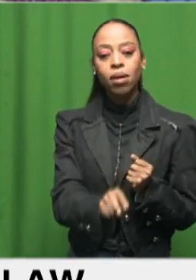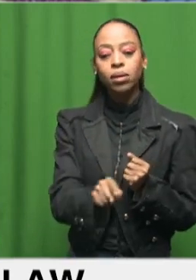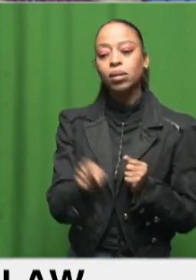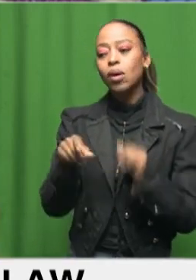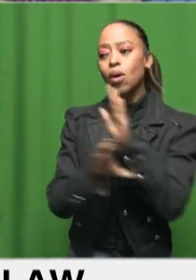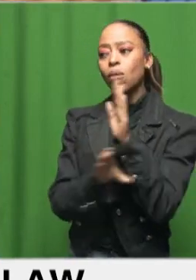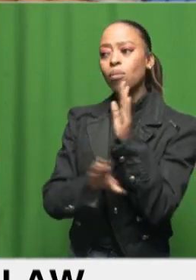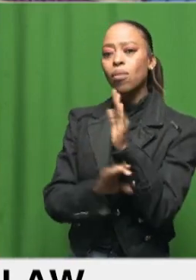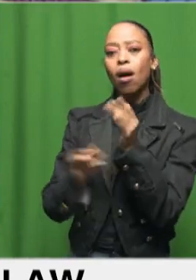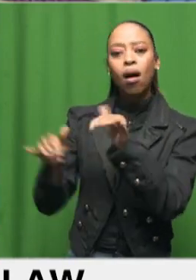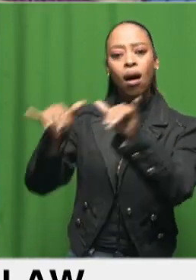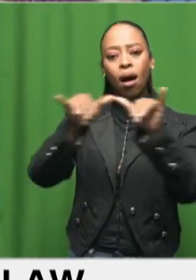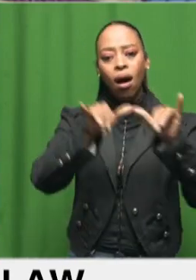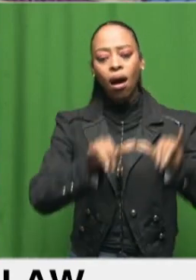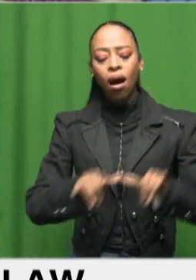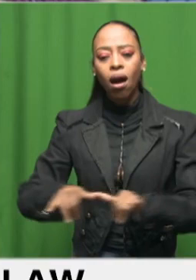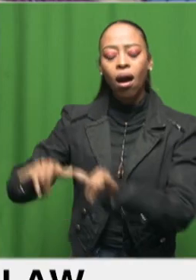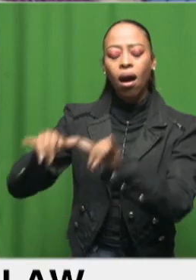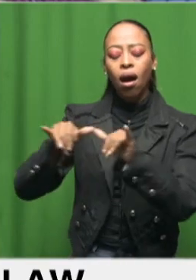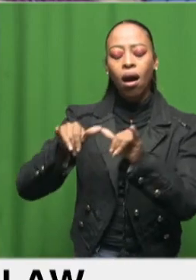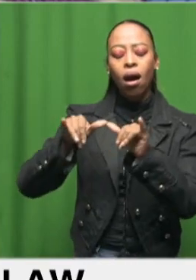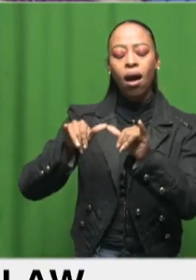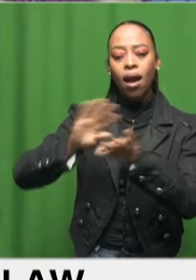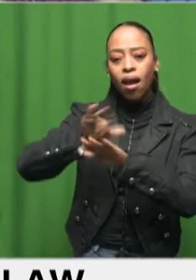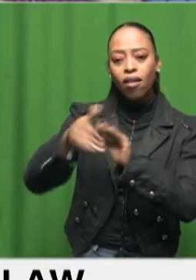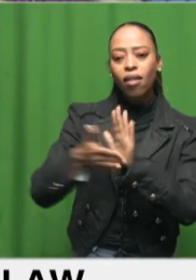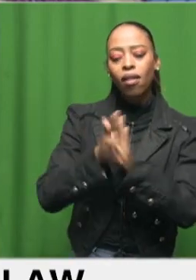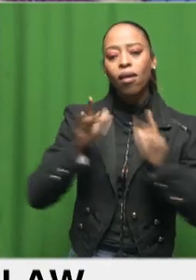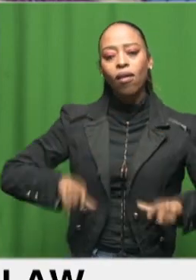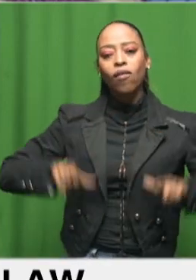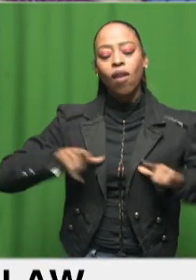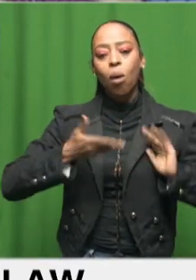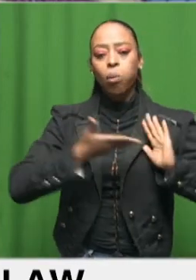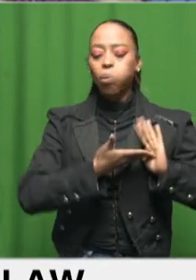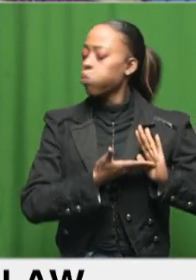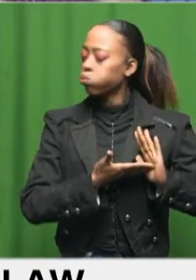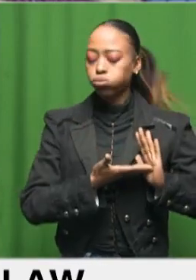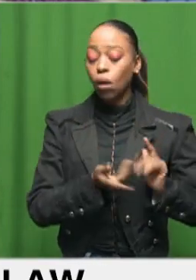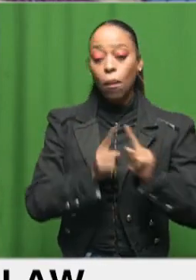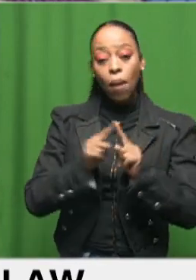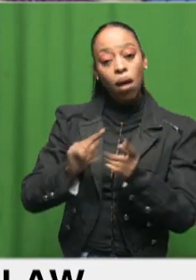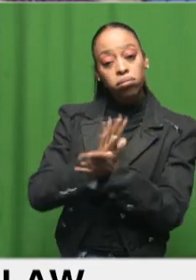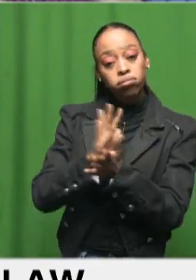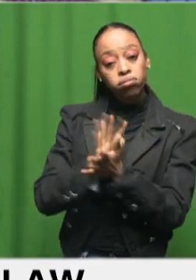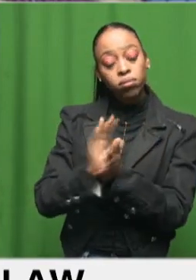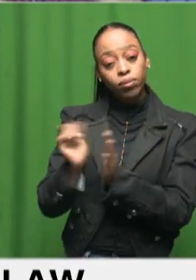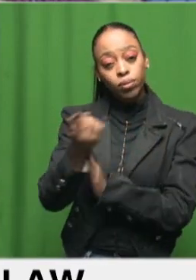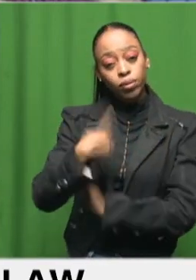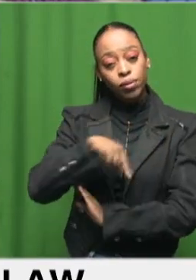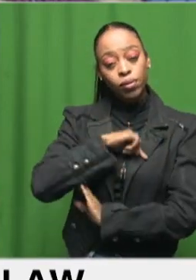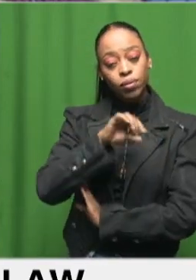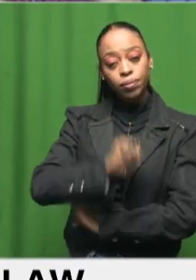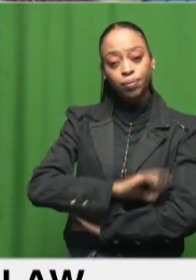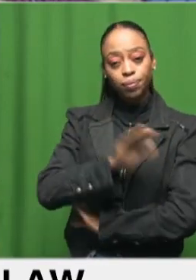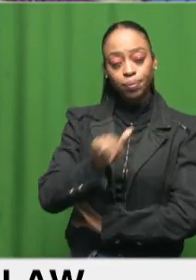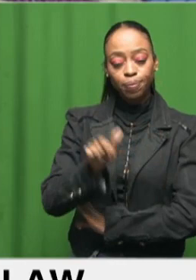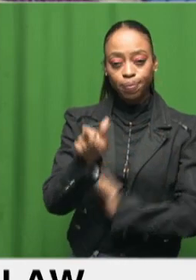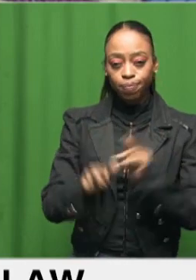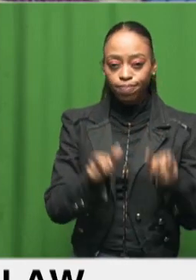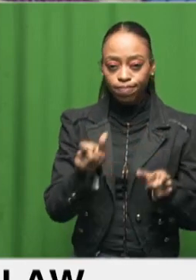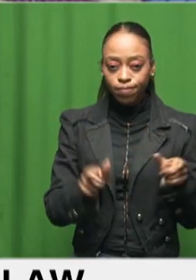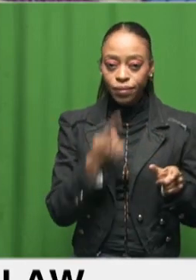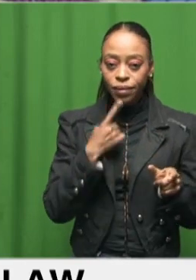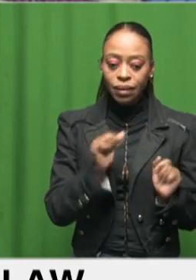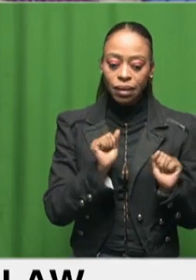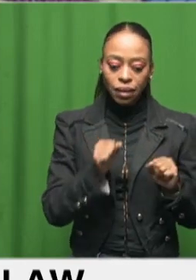be comprehensive and cover every aspect of life. But what we need is an appreciation by all of us as South Africans that this is our